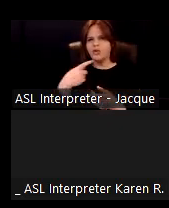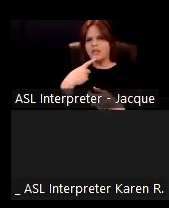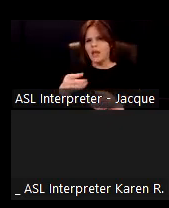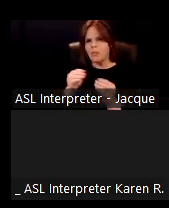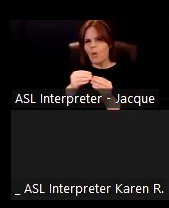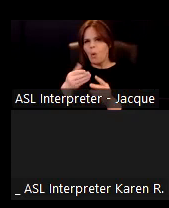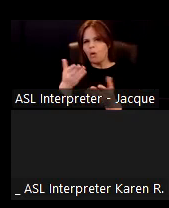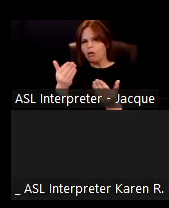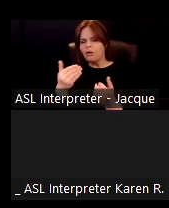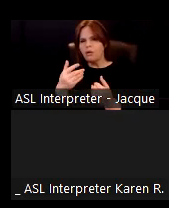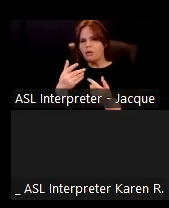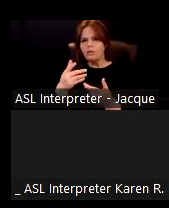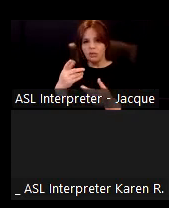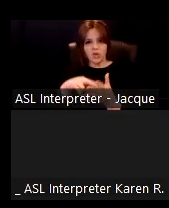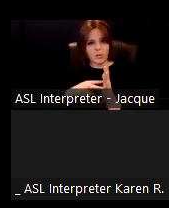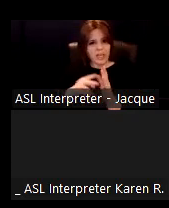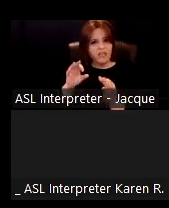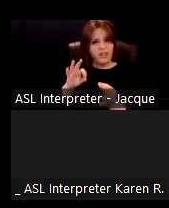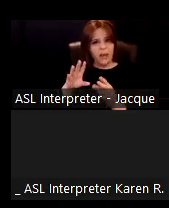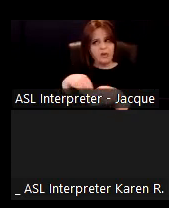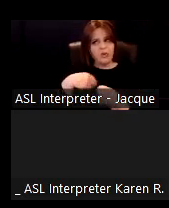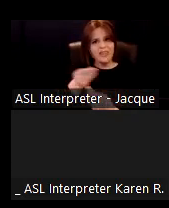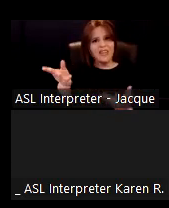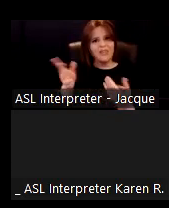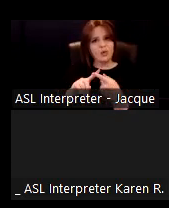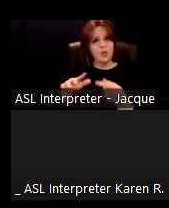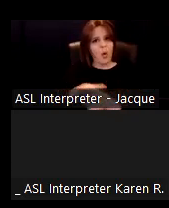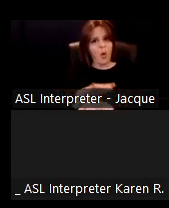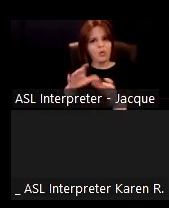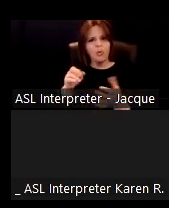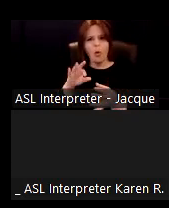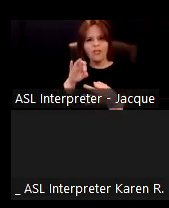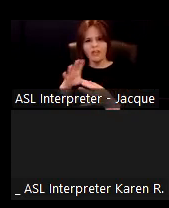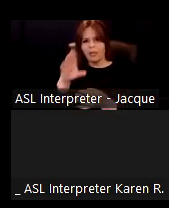you mean feedback to give to the whole group or to me?